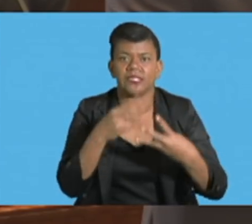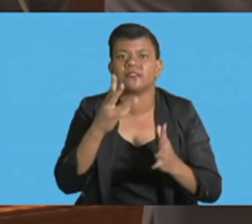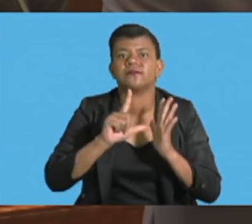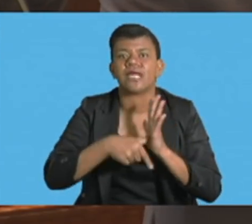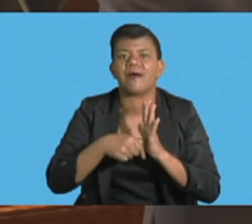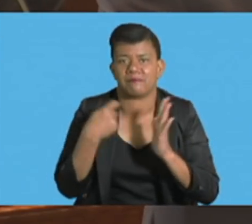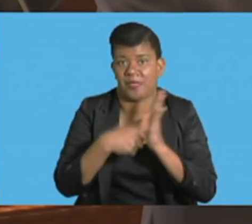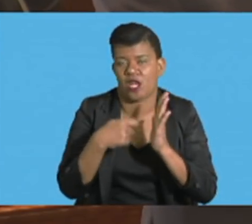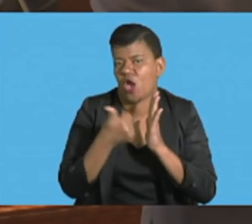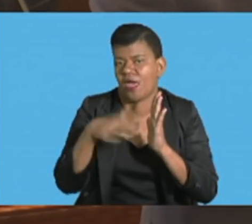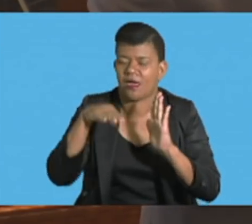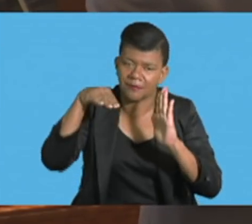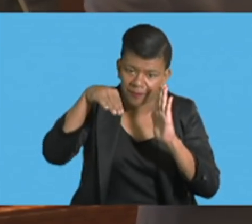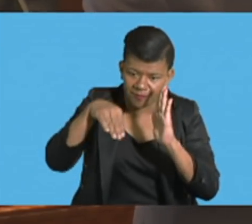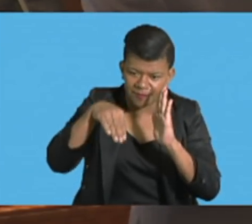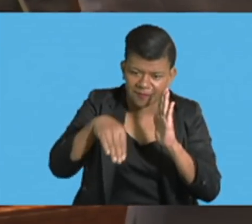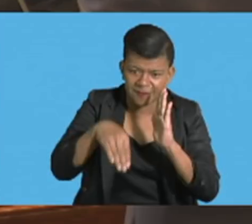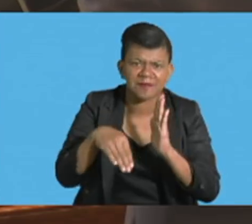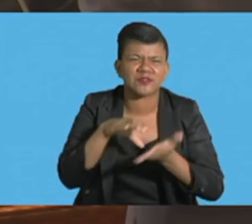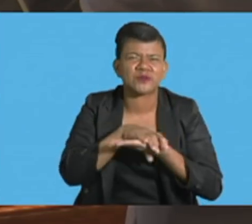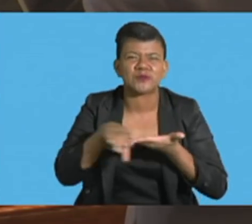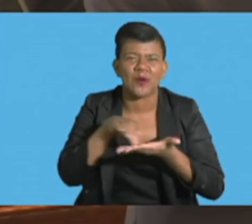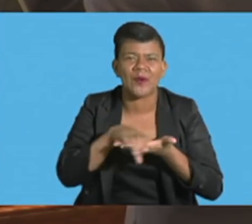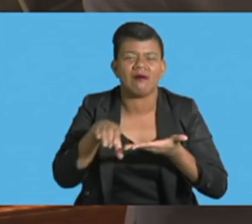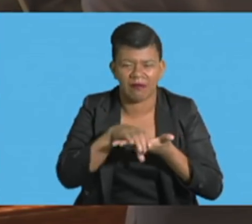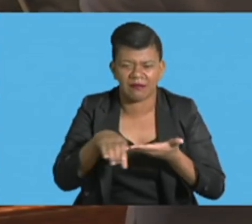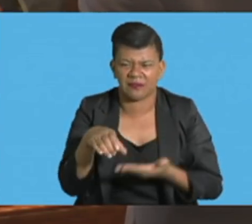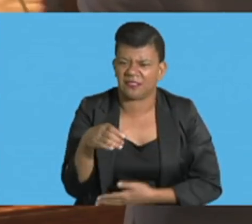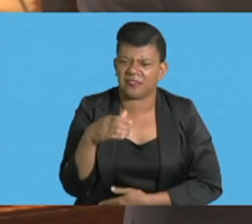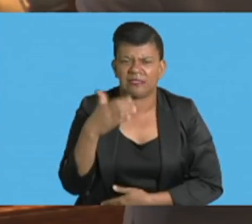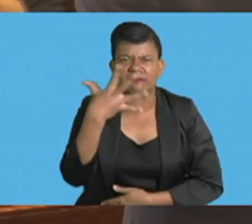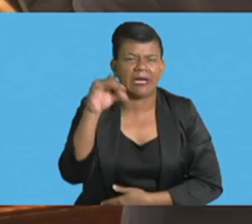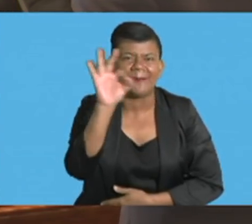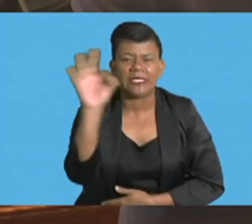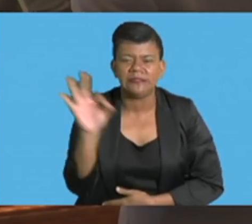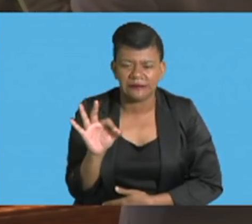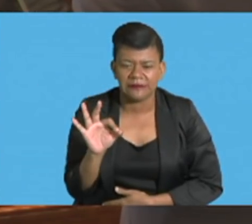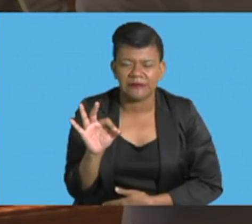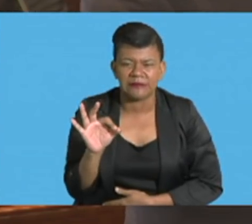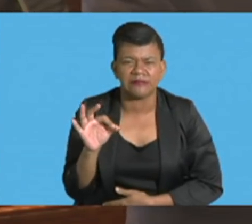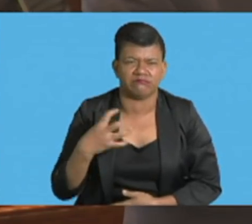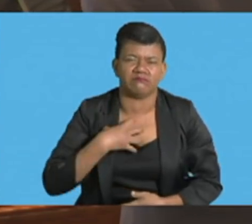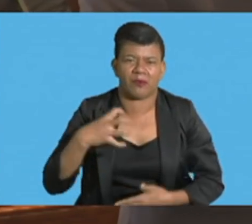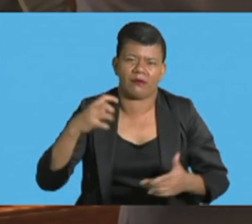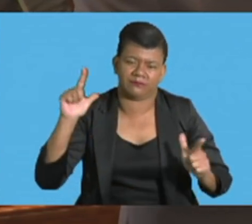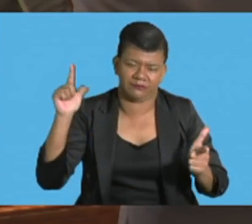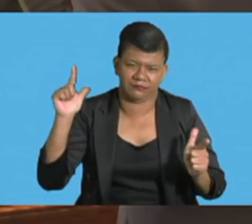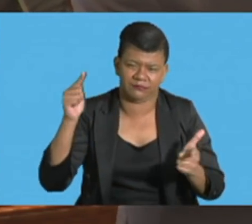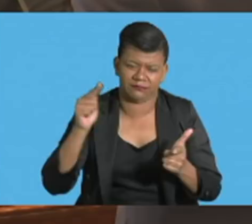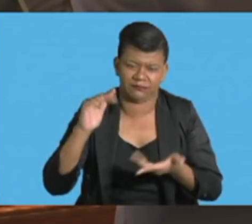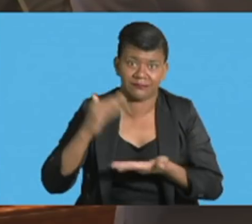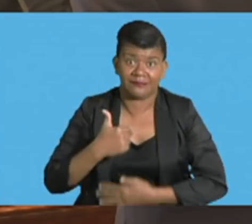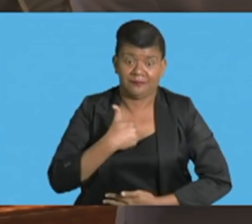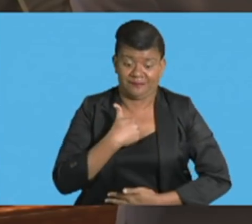By devaluing the Fijian dollar by over 50%. Our foreign reserve is much more than